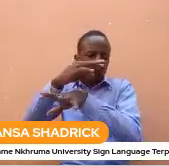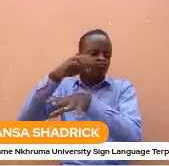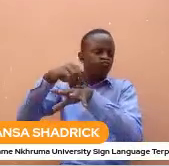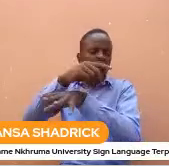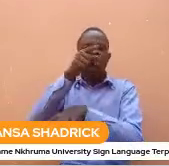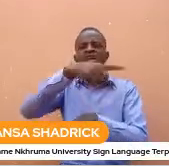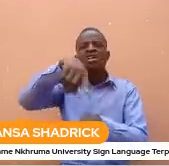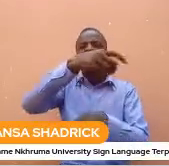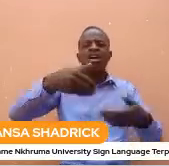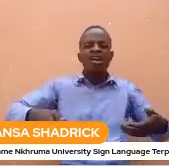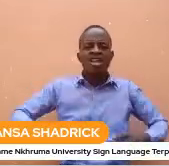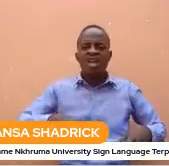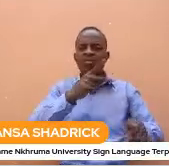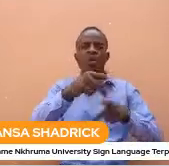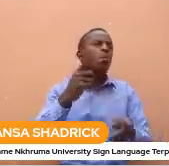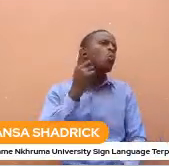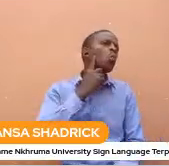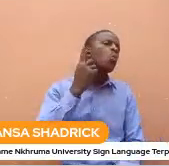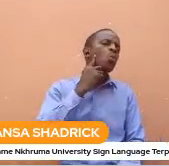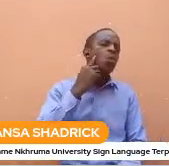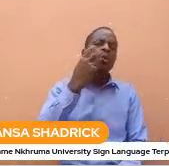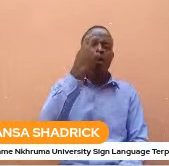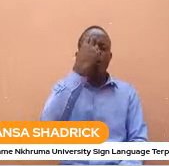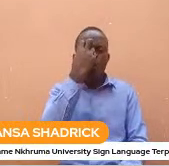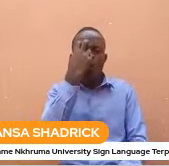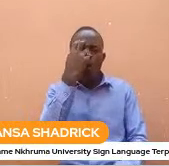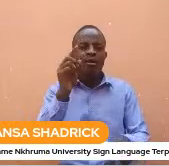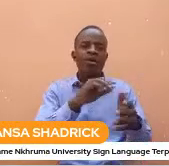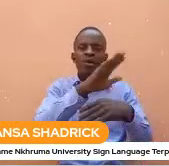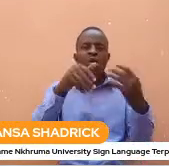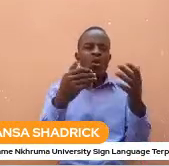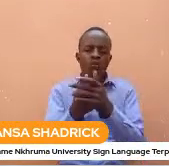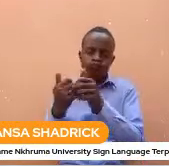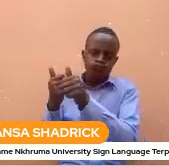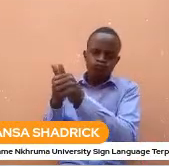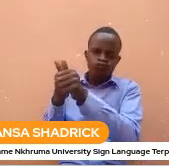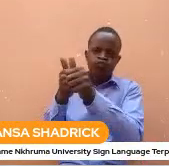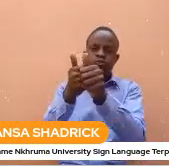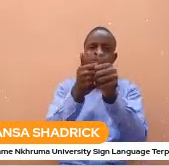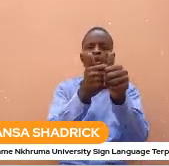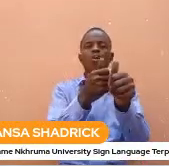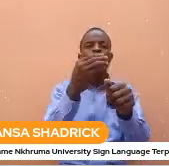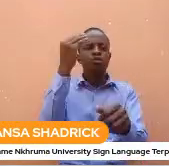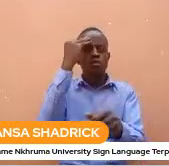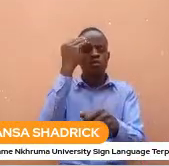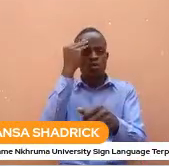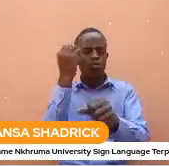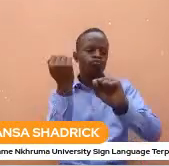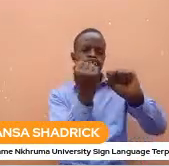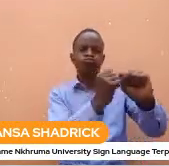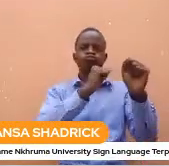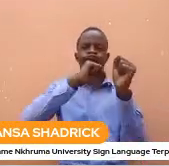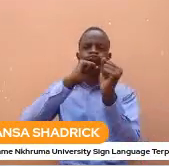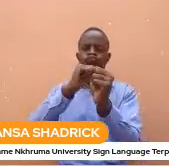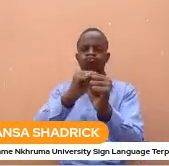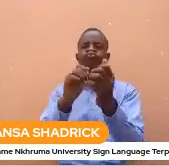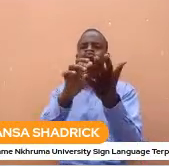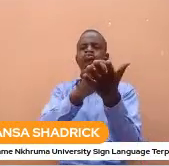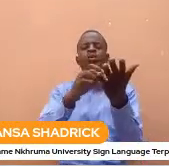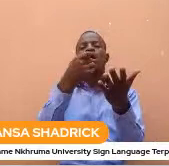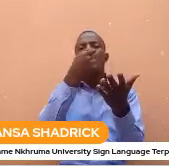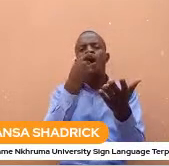young people who are listening regarding them deciding what contraceptive they should pick and make it work for